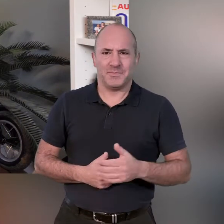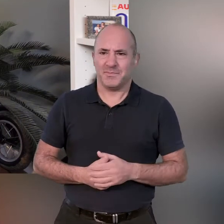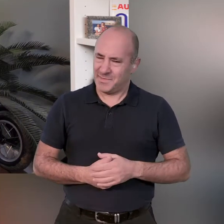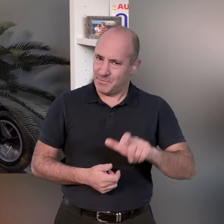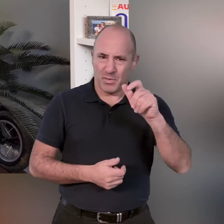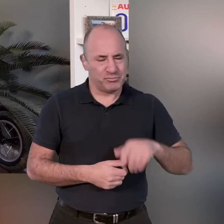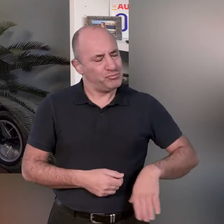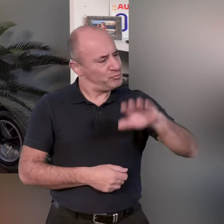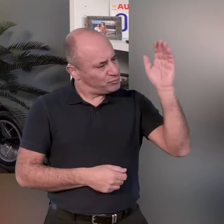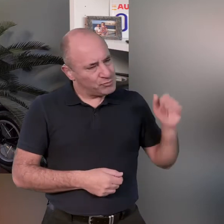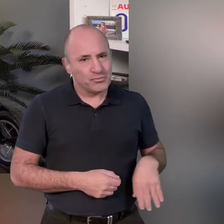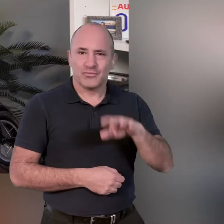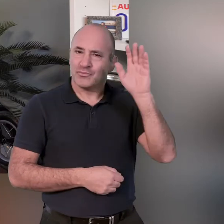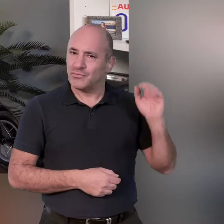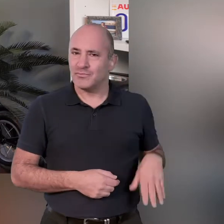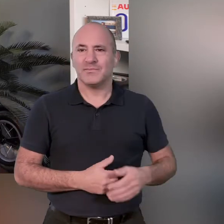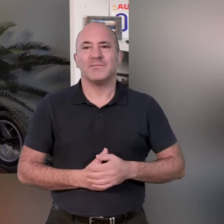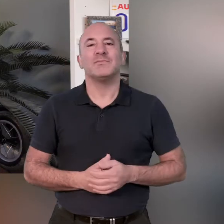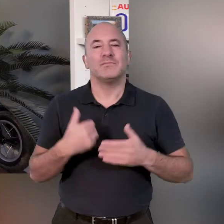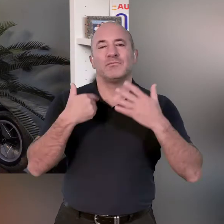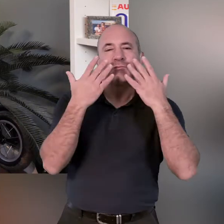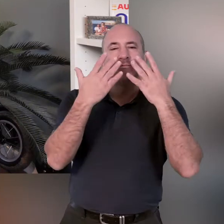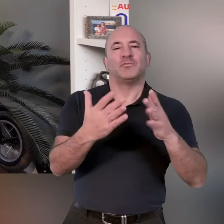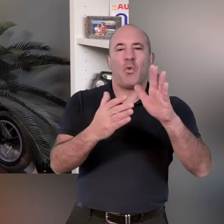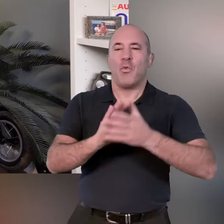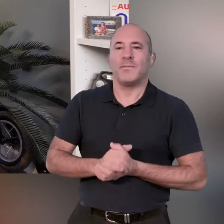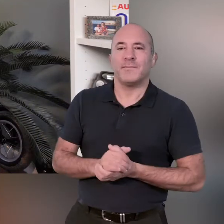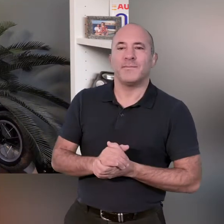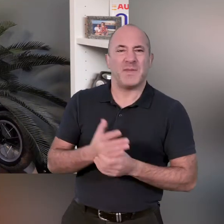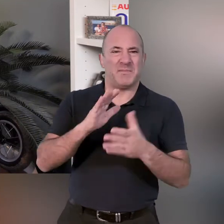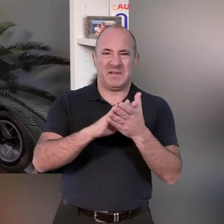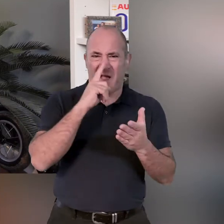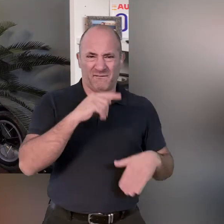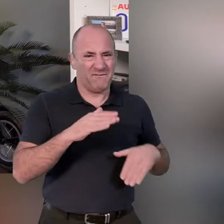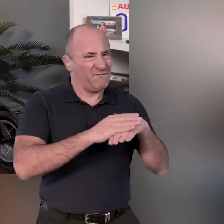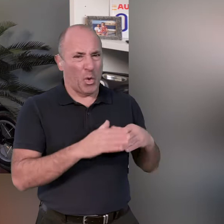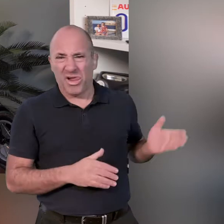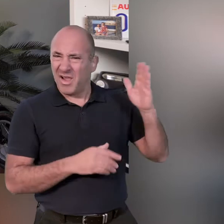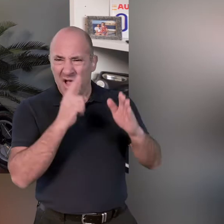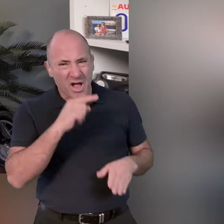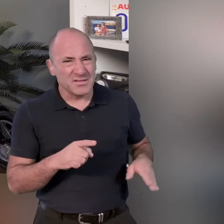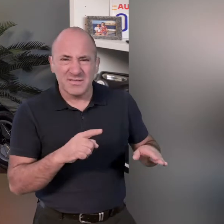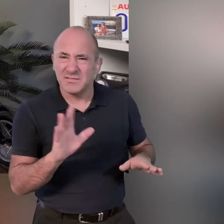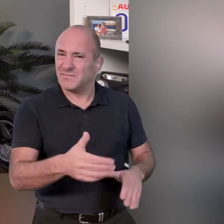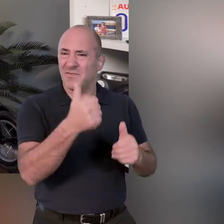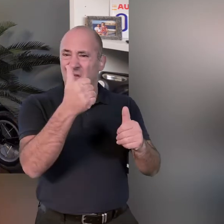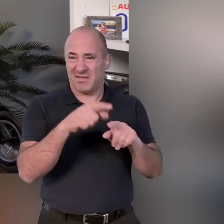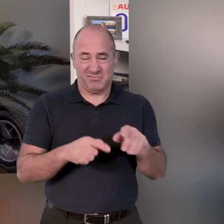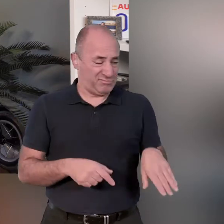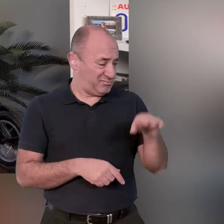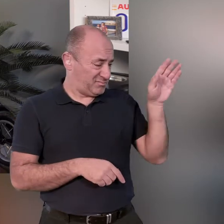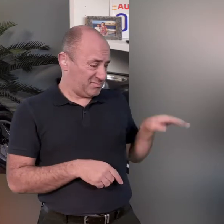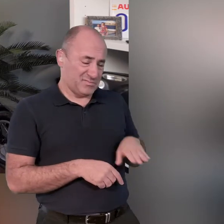Good work. So keeping these arms moving. So let me give you an example. If you can't get your hand all the way up overhead, if you can just do